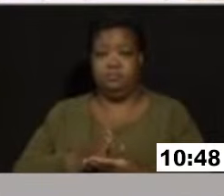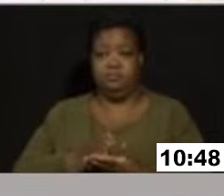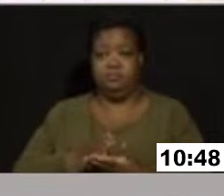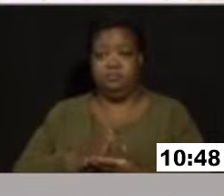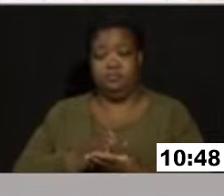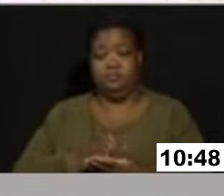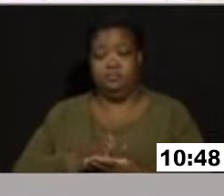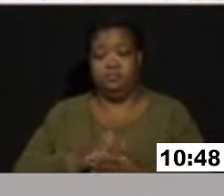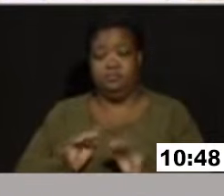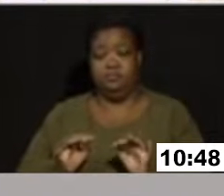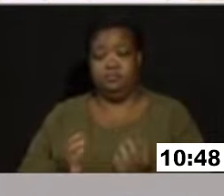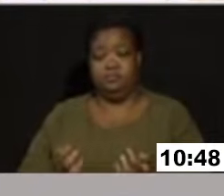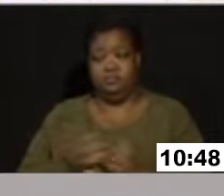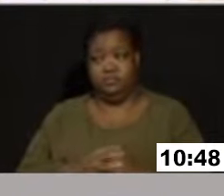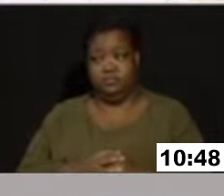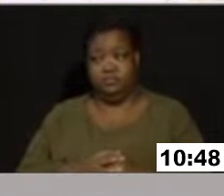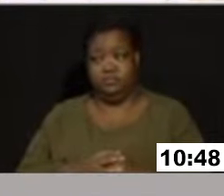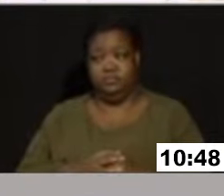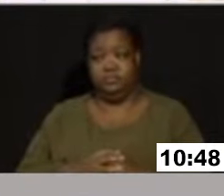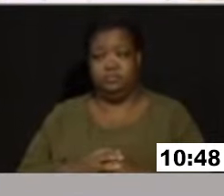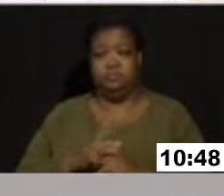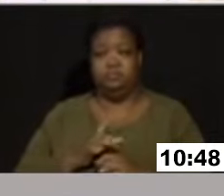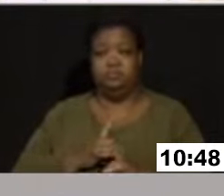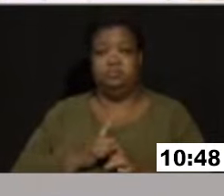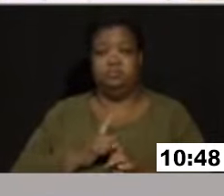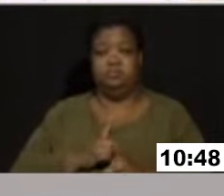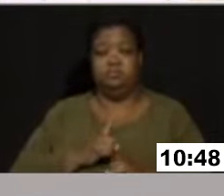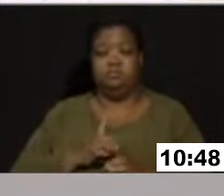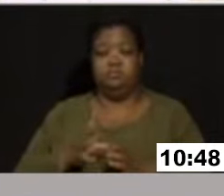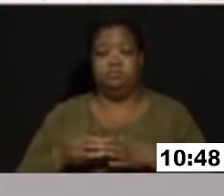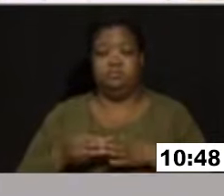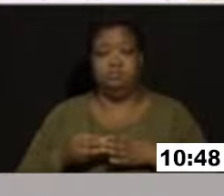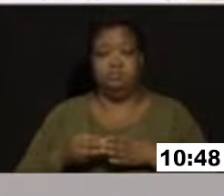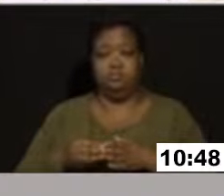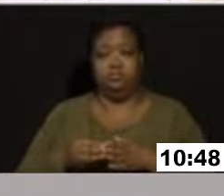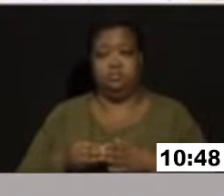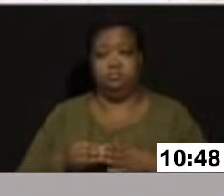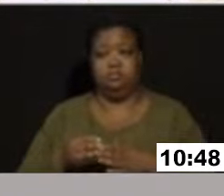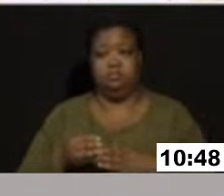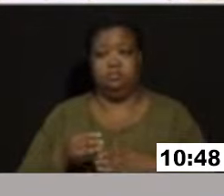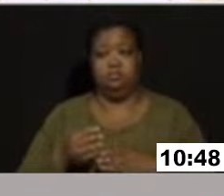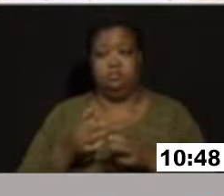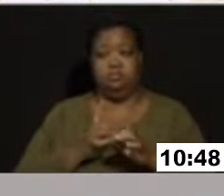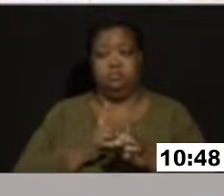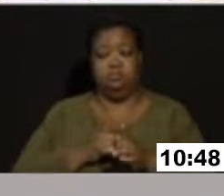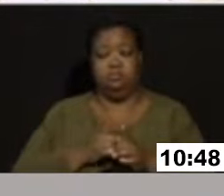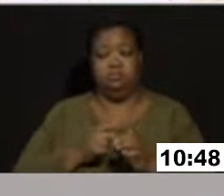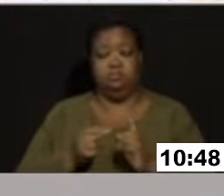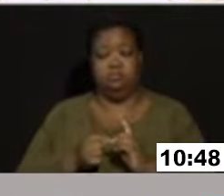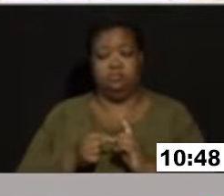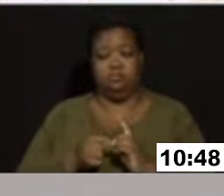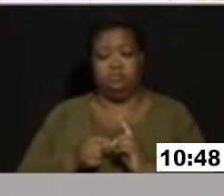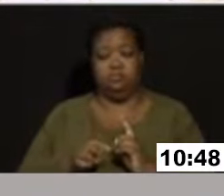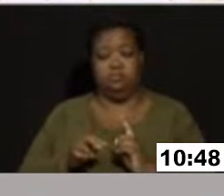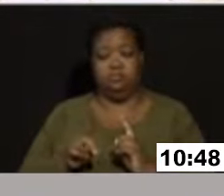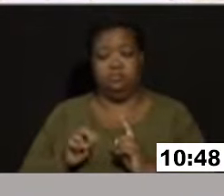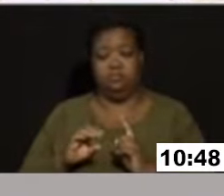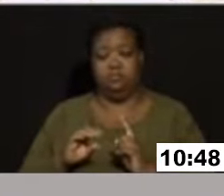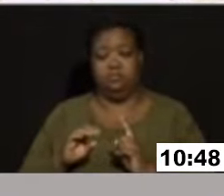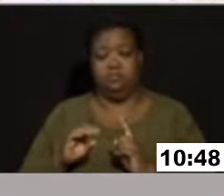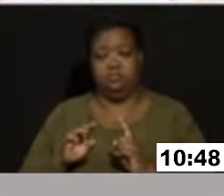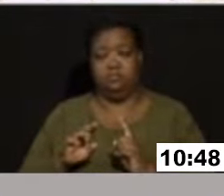extent that the direction gave Mr. Ngcuka the right to